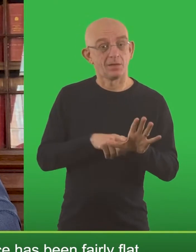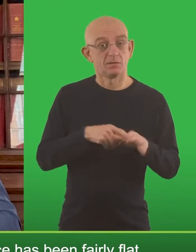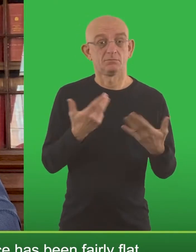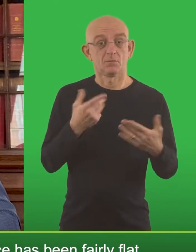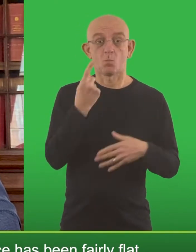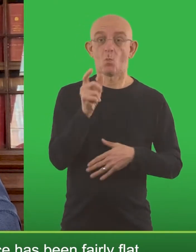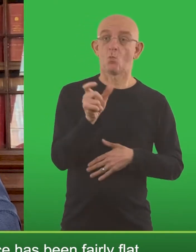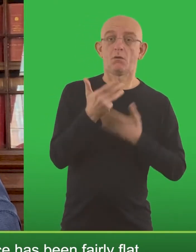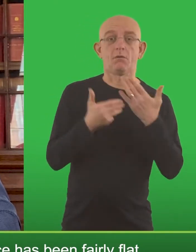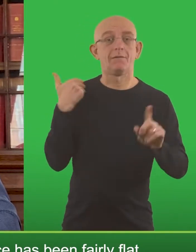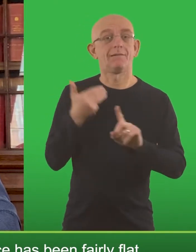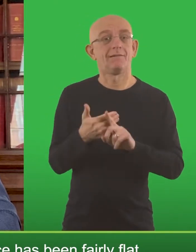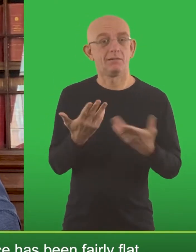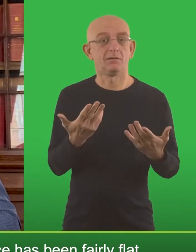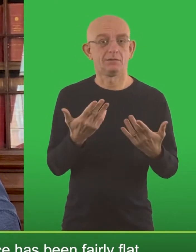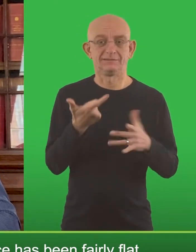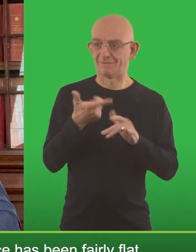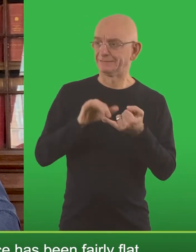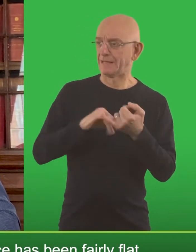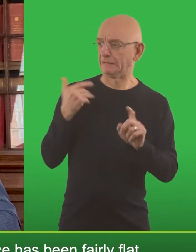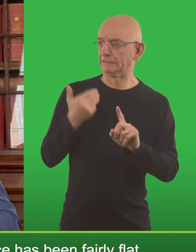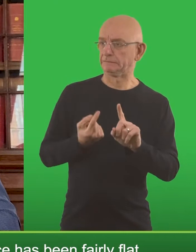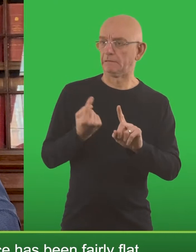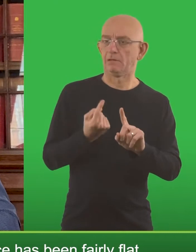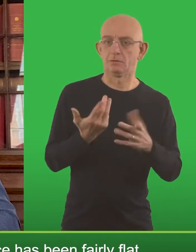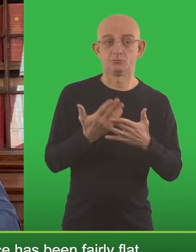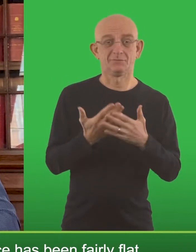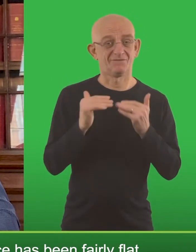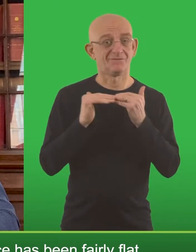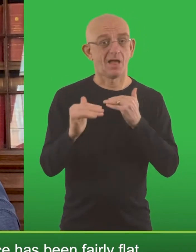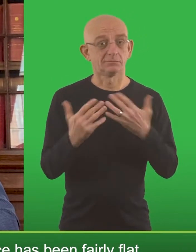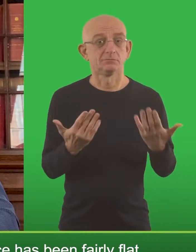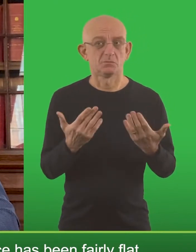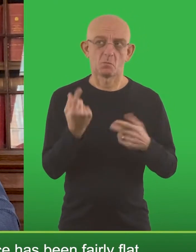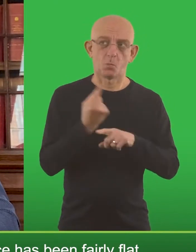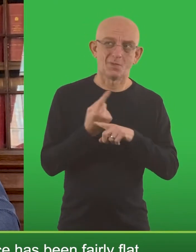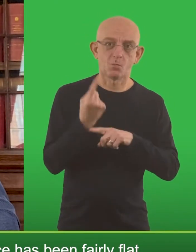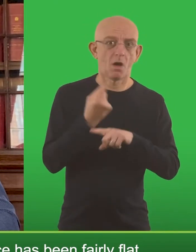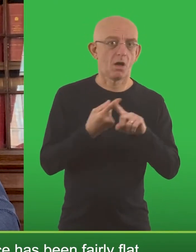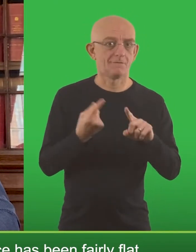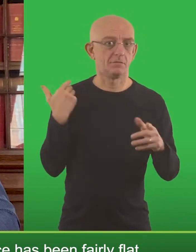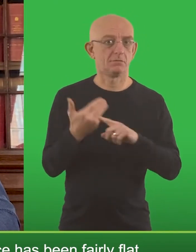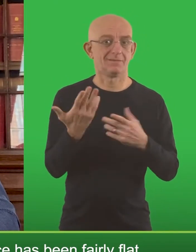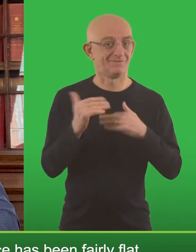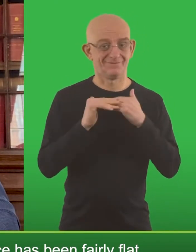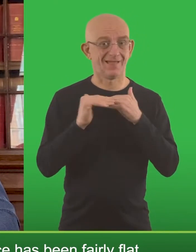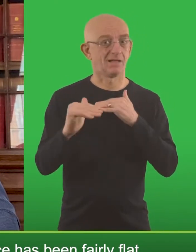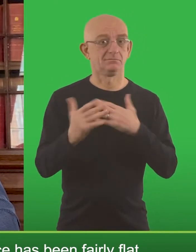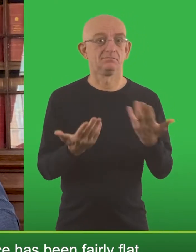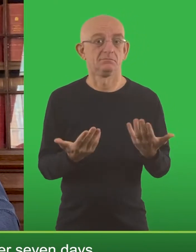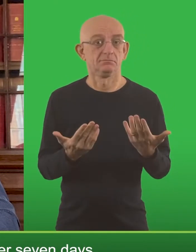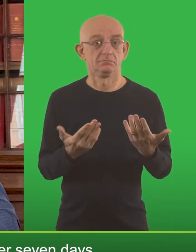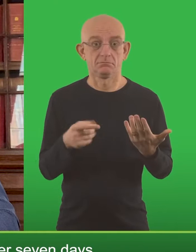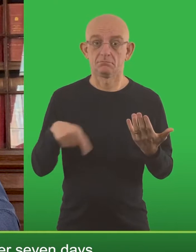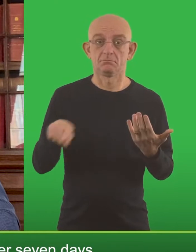flat, in a word. The 7-day incidence has been fairly flat for a week and a half